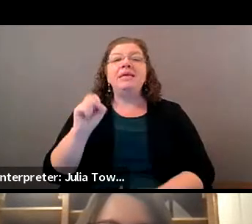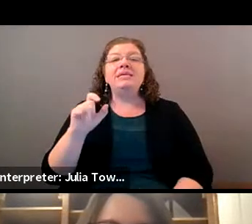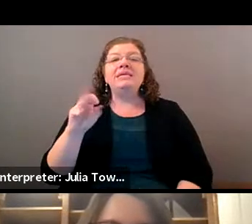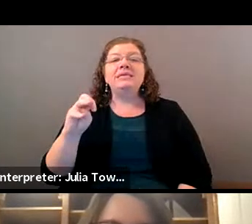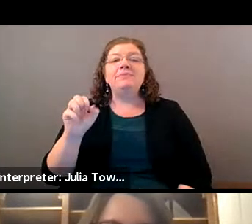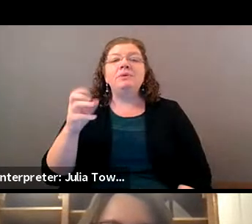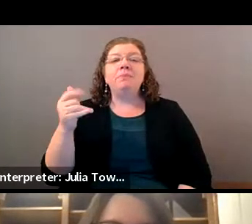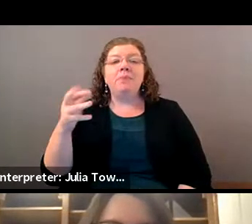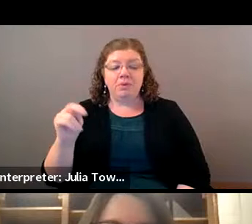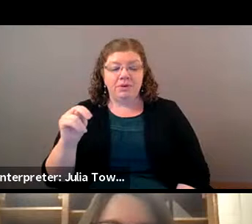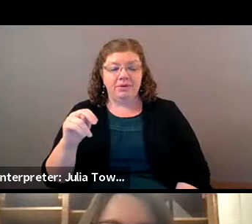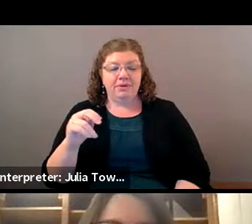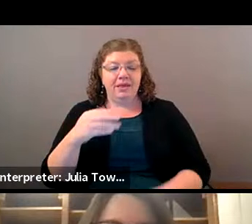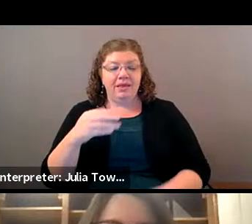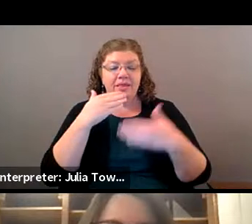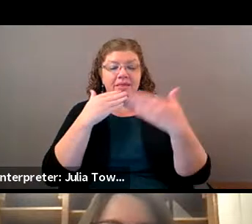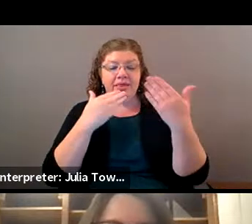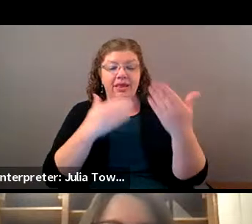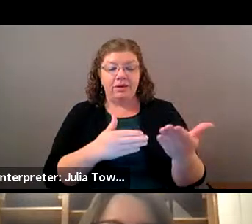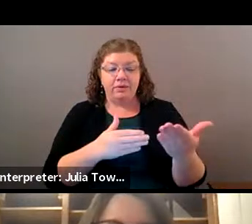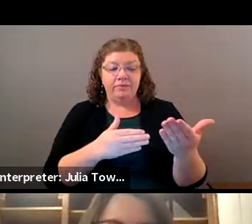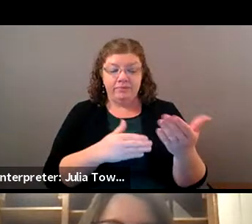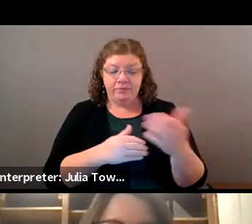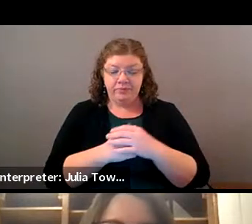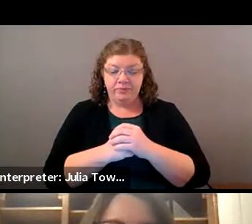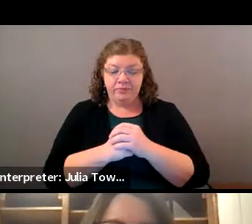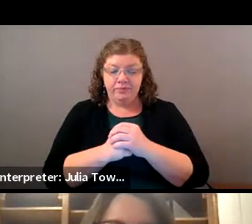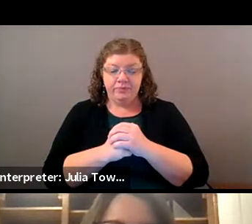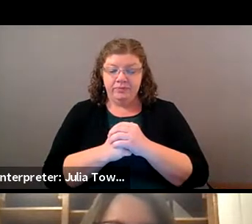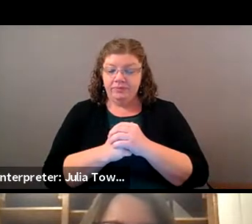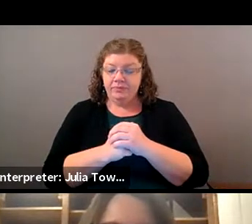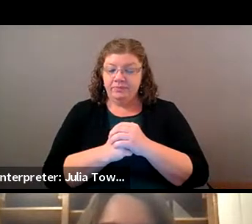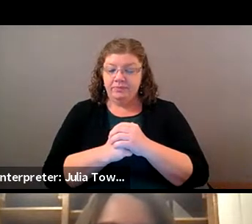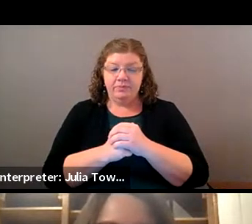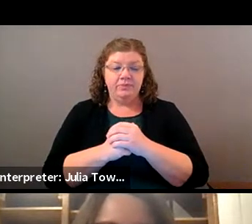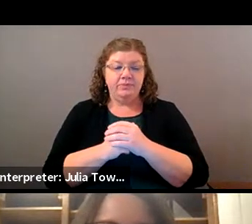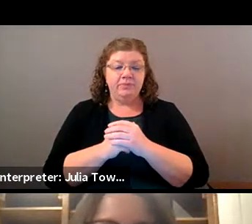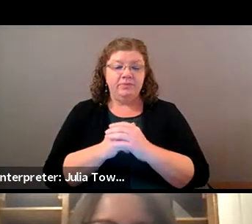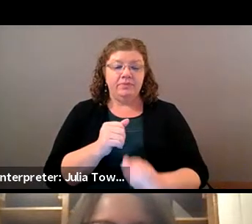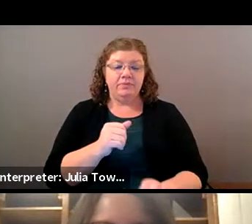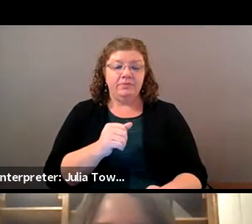you. I know it's late, but I need some more excitement about early care and education